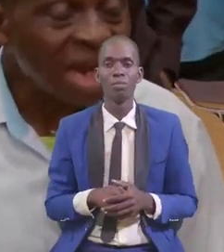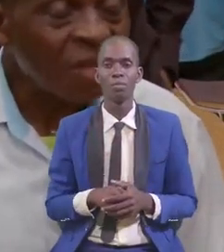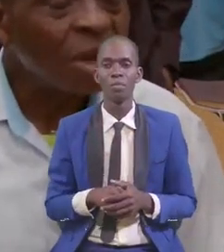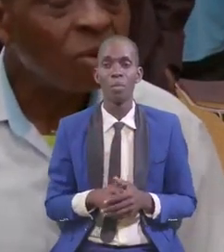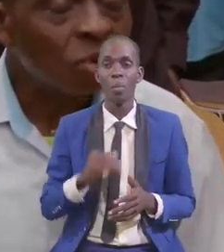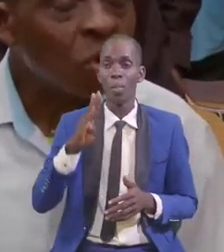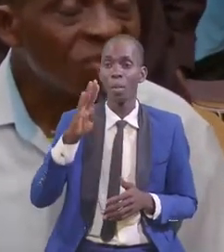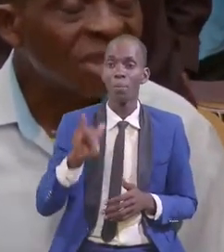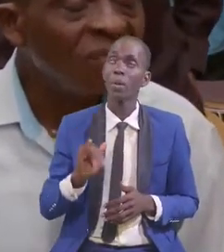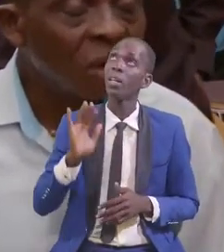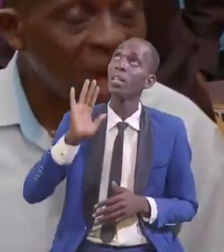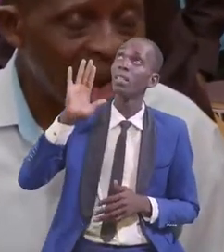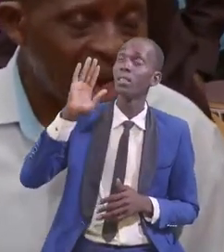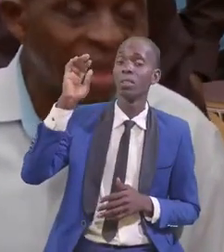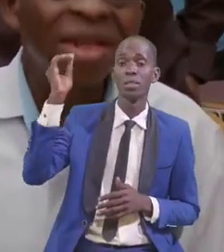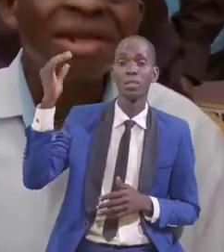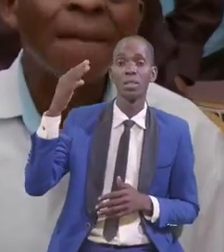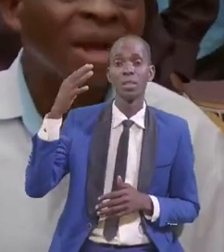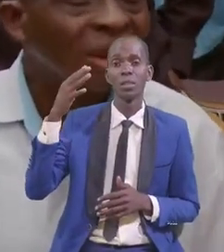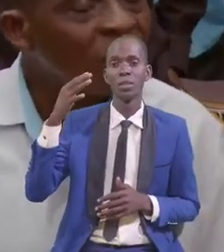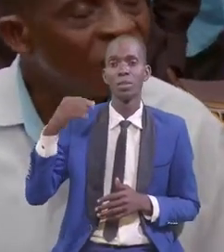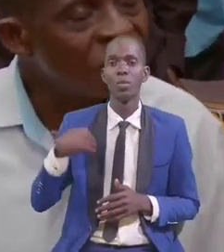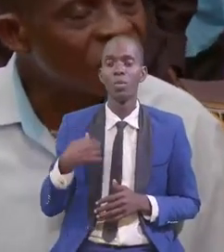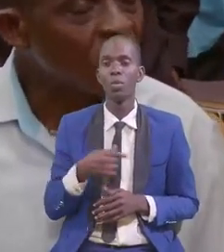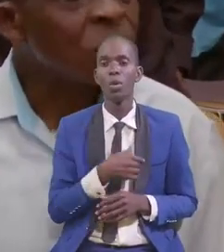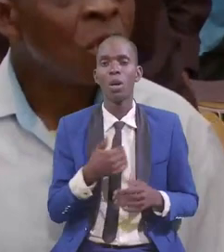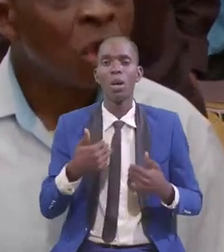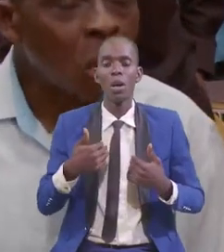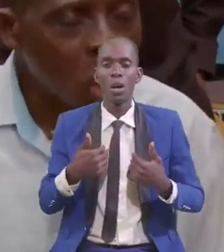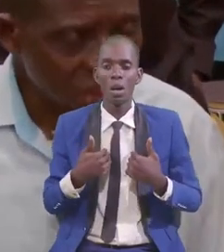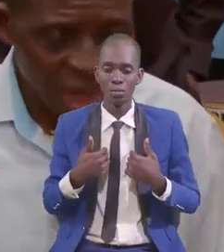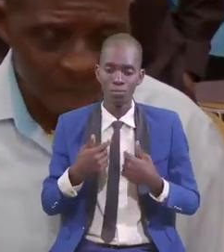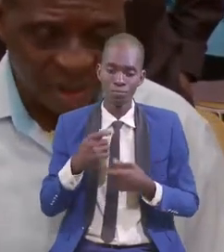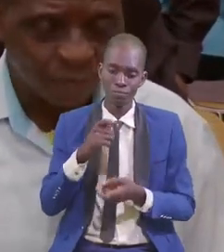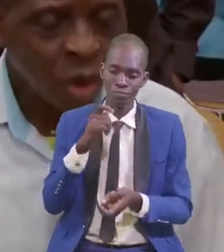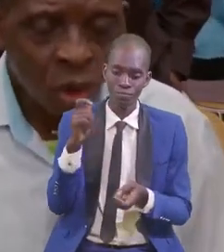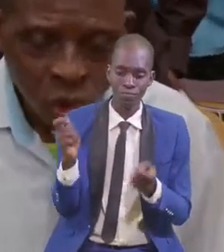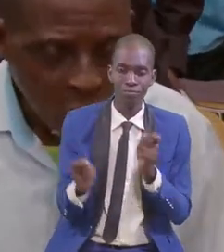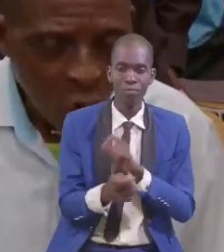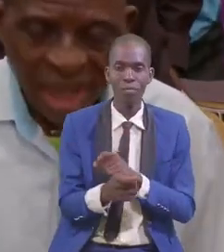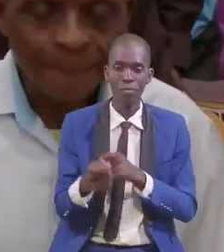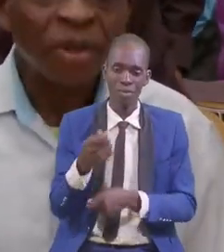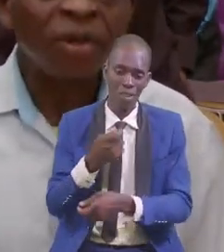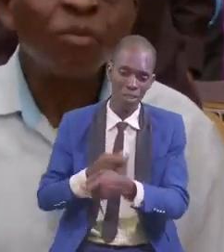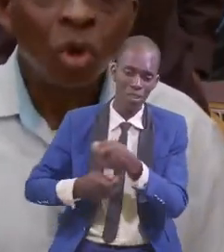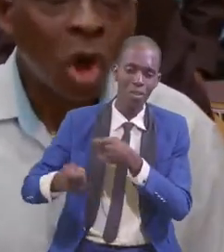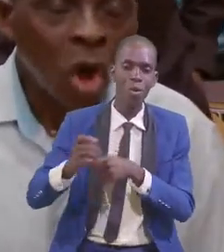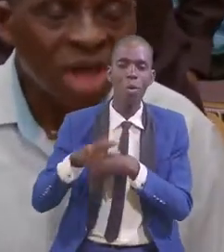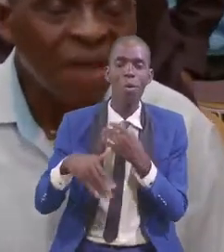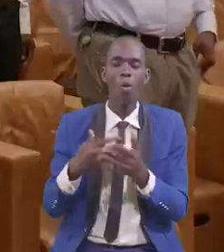By grace, we have reversed all those